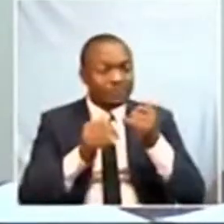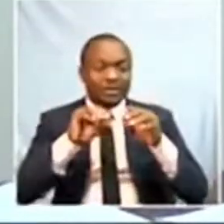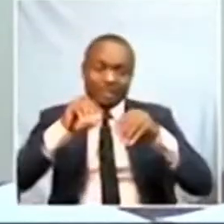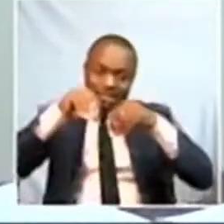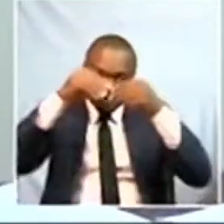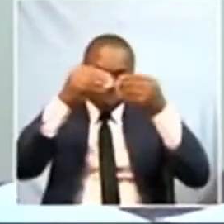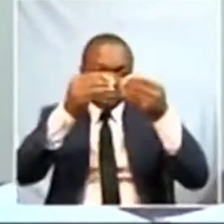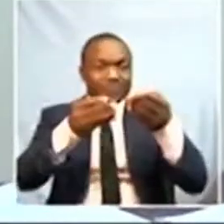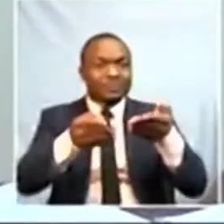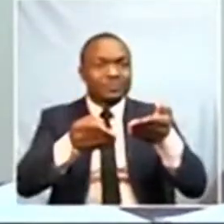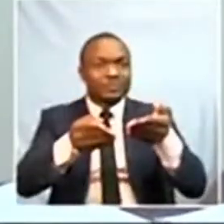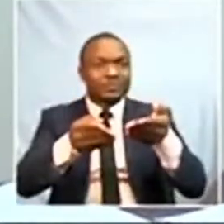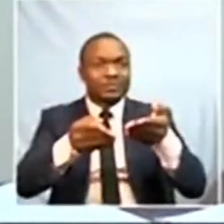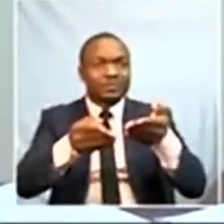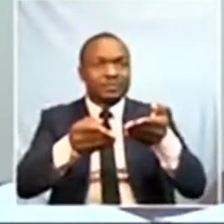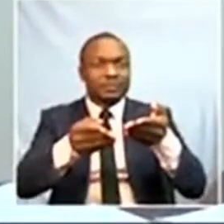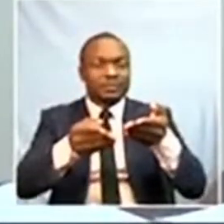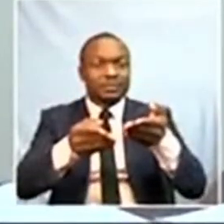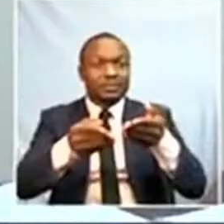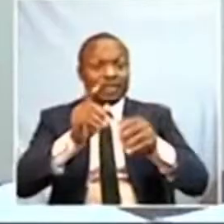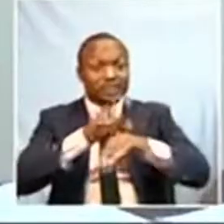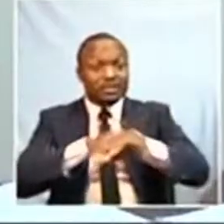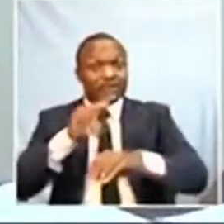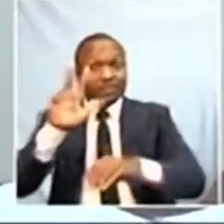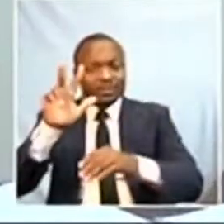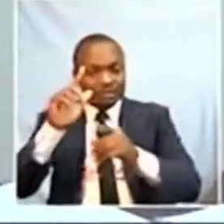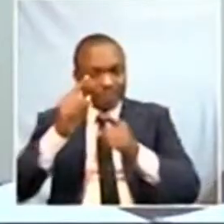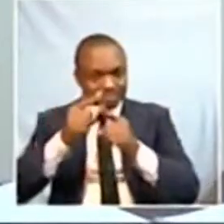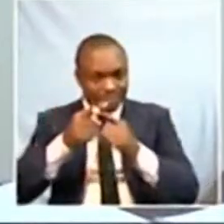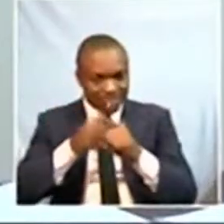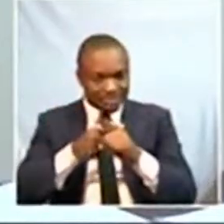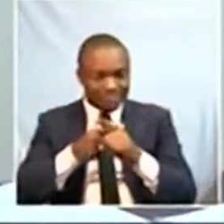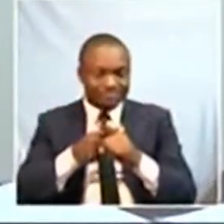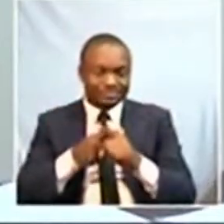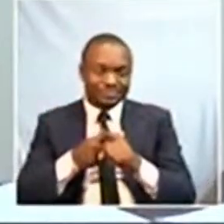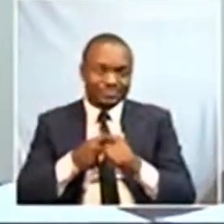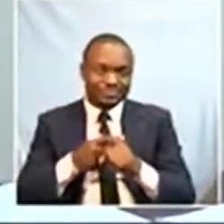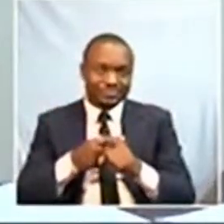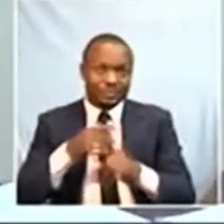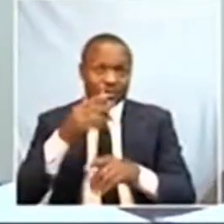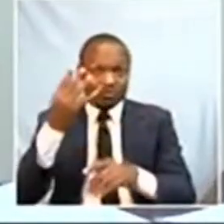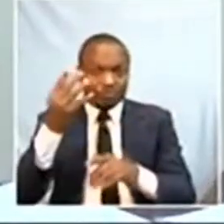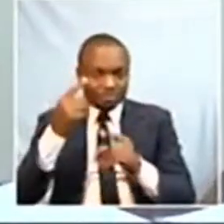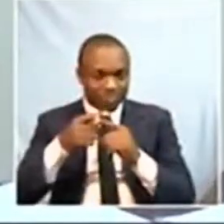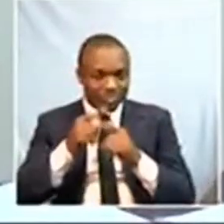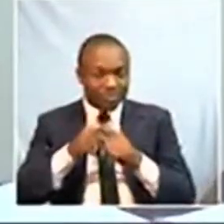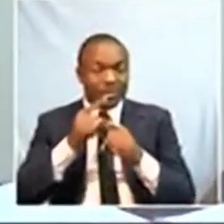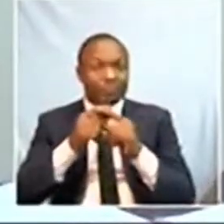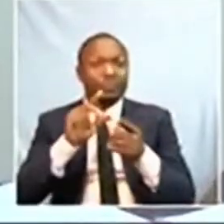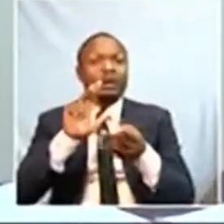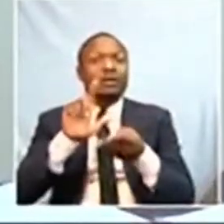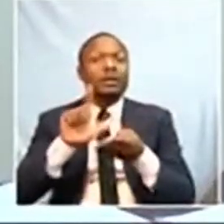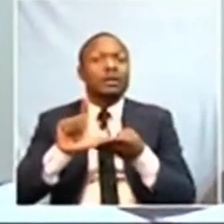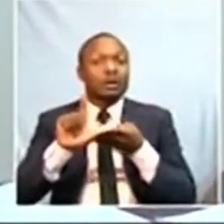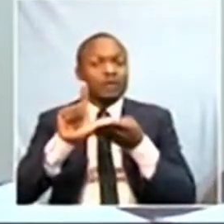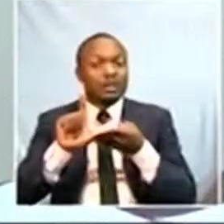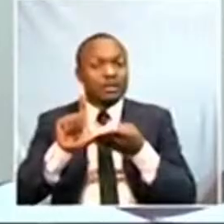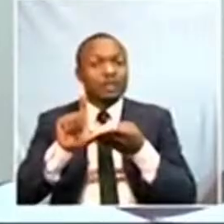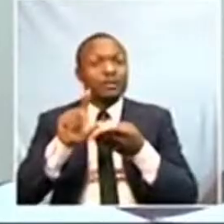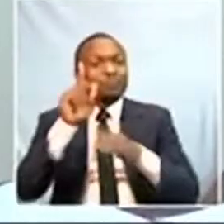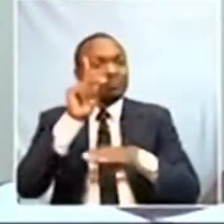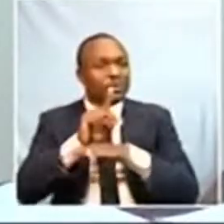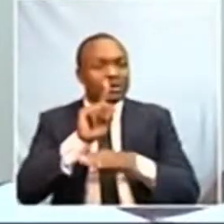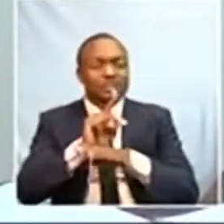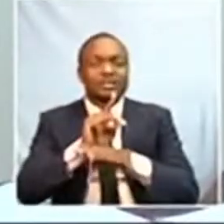over within the space of 3 months, 3 to 4 months. In Lukulu, projects are taking more than a